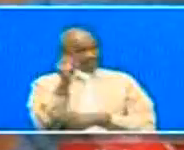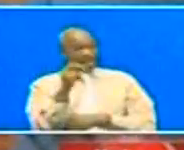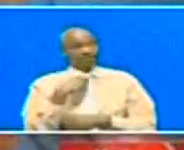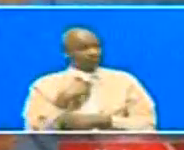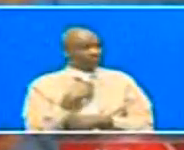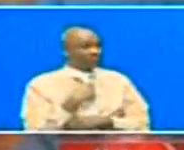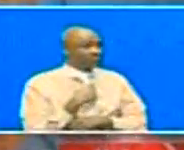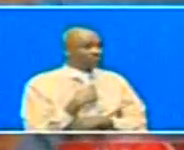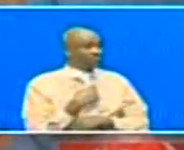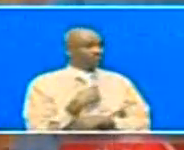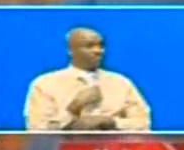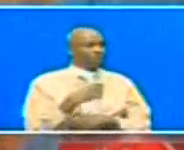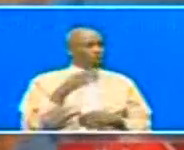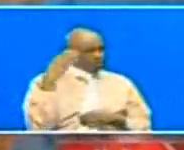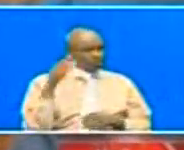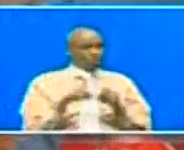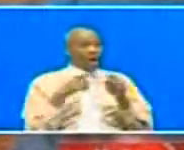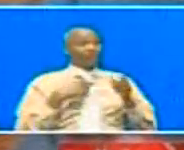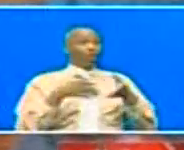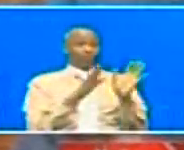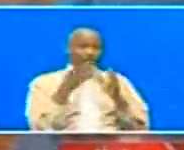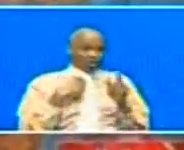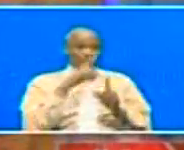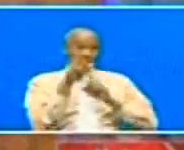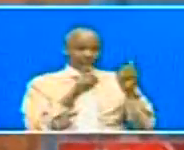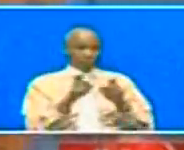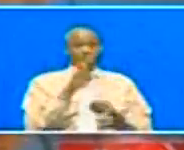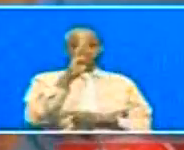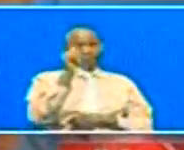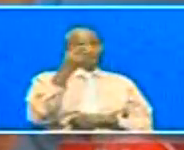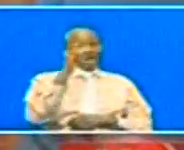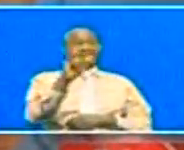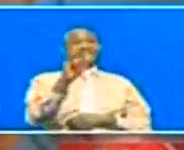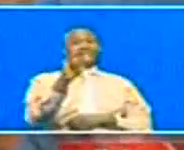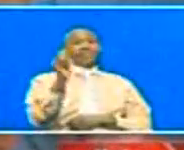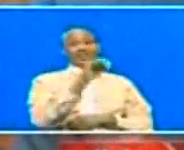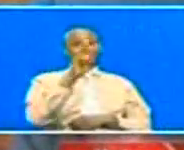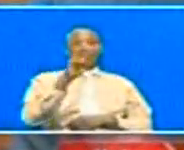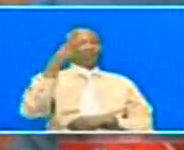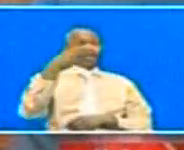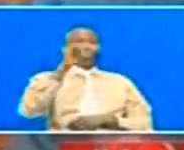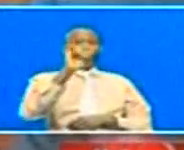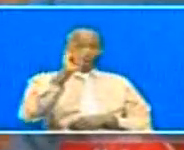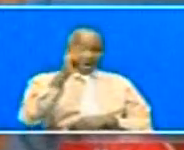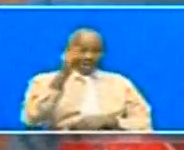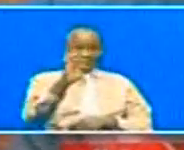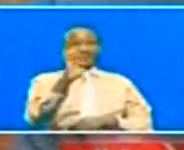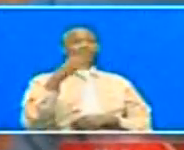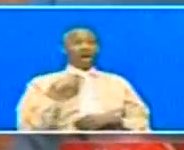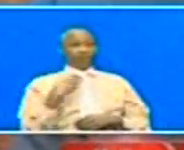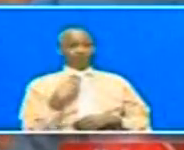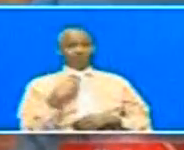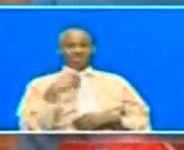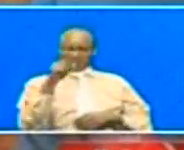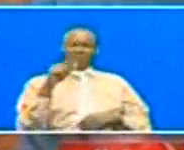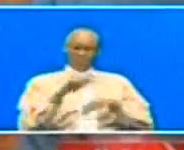Thorne. Yes. And I had an opportunity to interview Barry White. No. Yeah. The godfather of